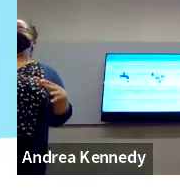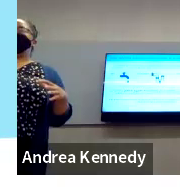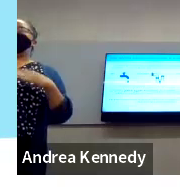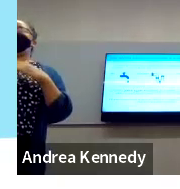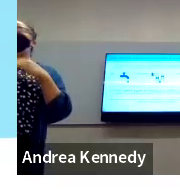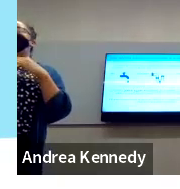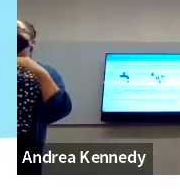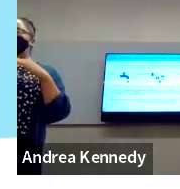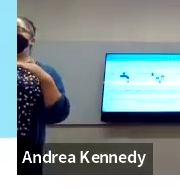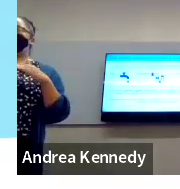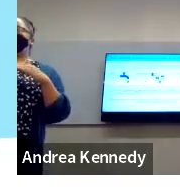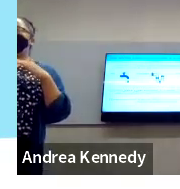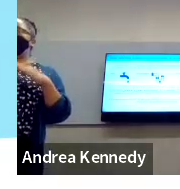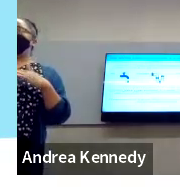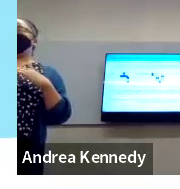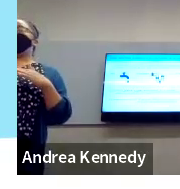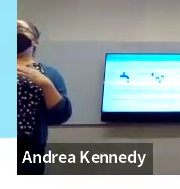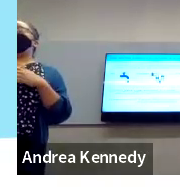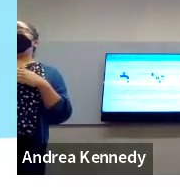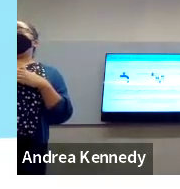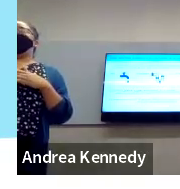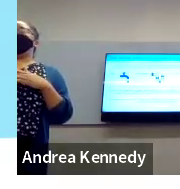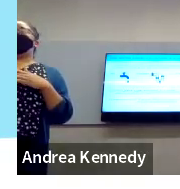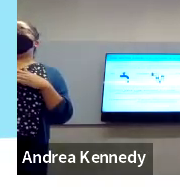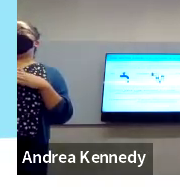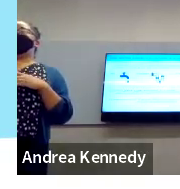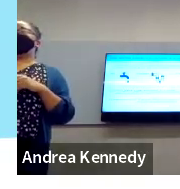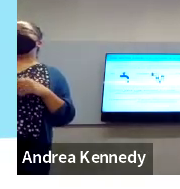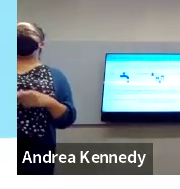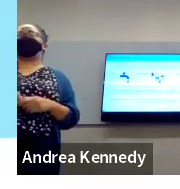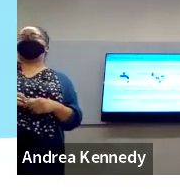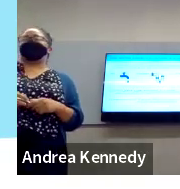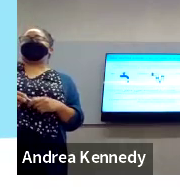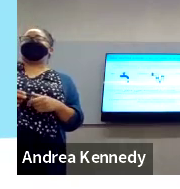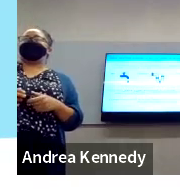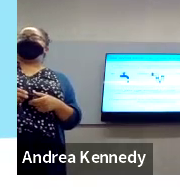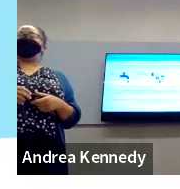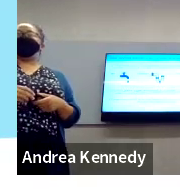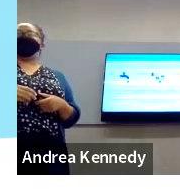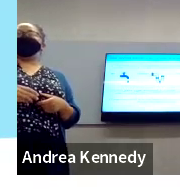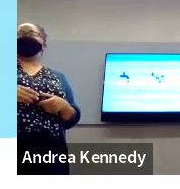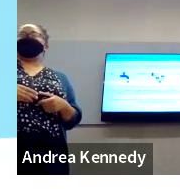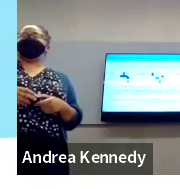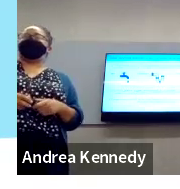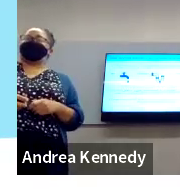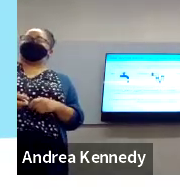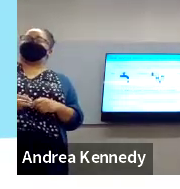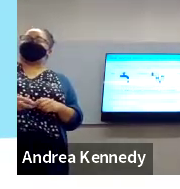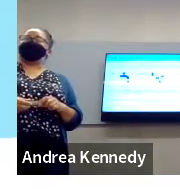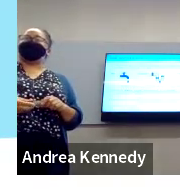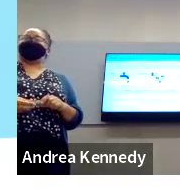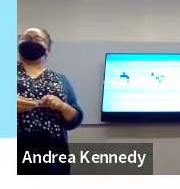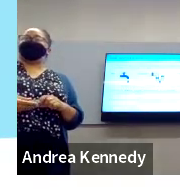more evenly and in a steady way. What happens if this doesn't work?